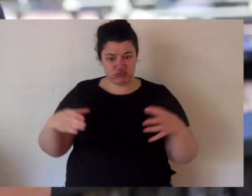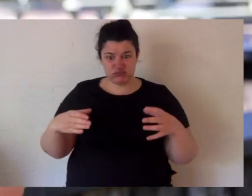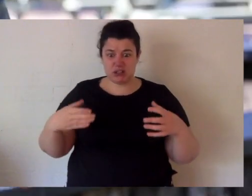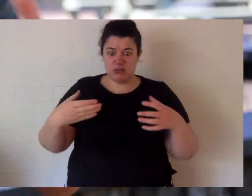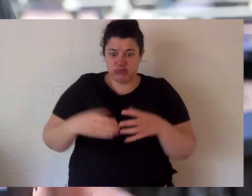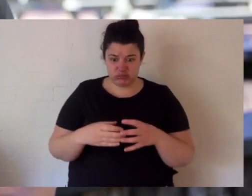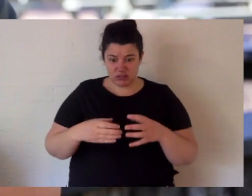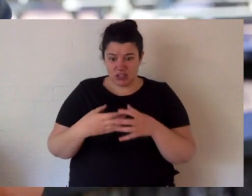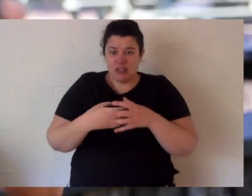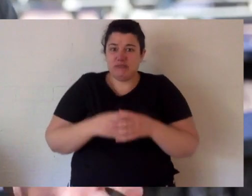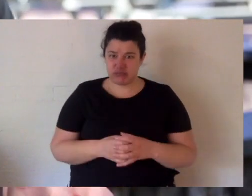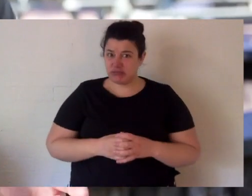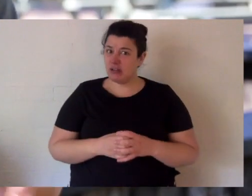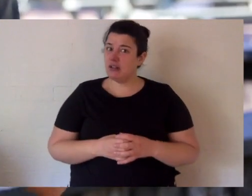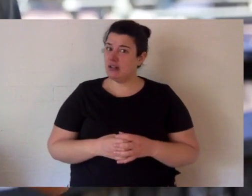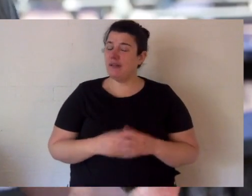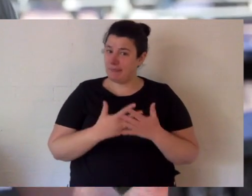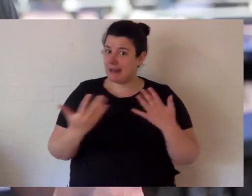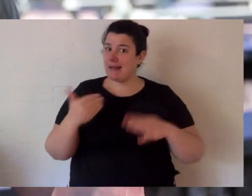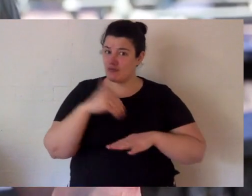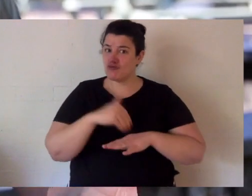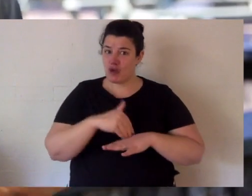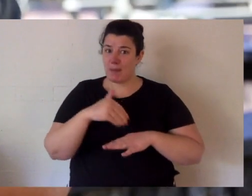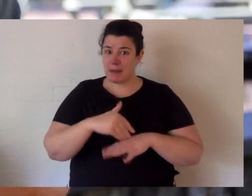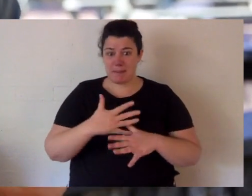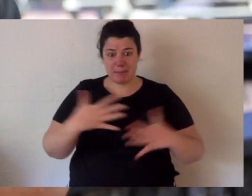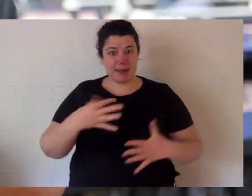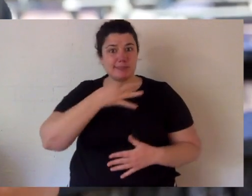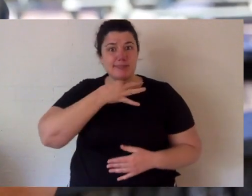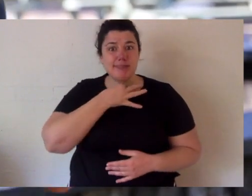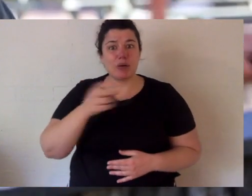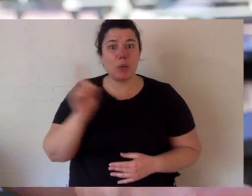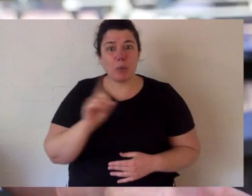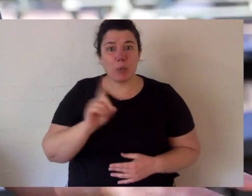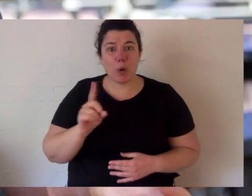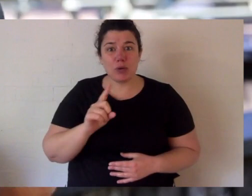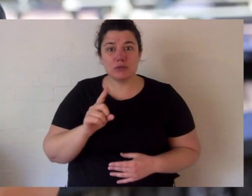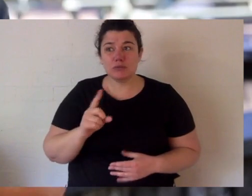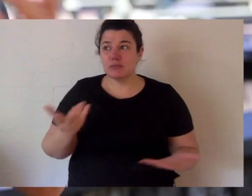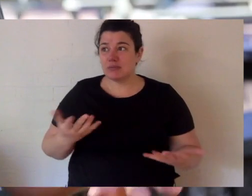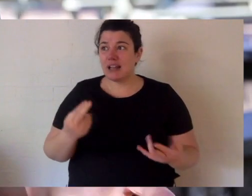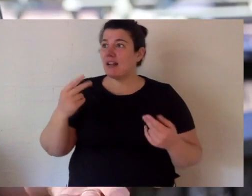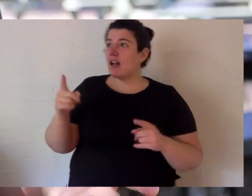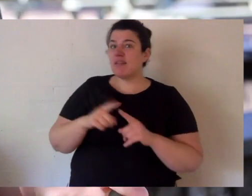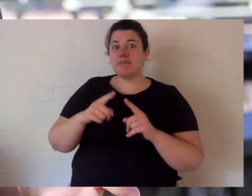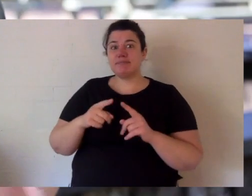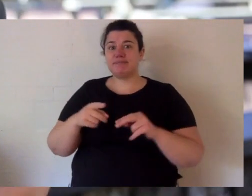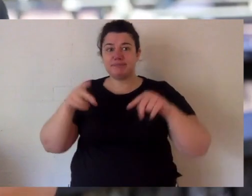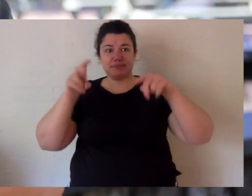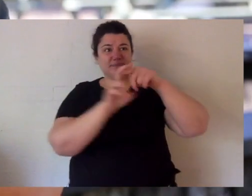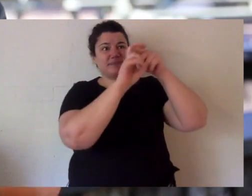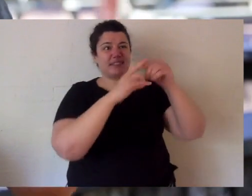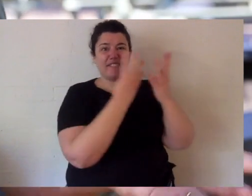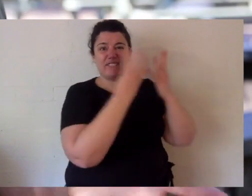halving every decade or so. It's a real problem. Now, some of the major threats that they face are unnatural threats, like